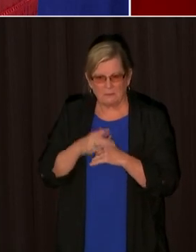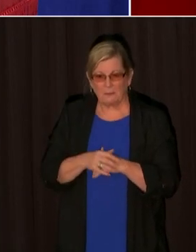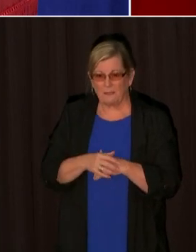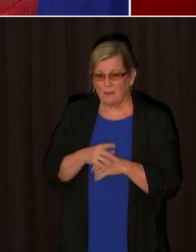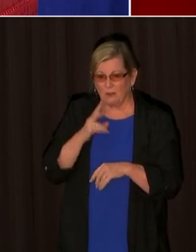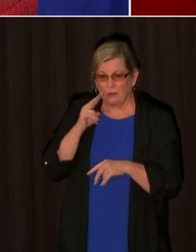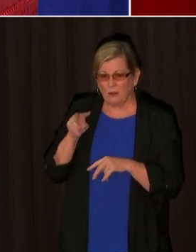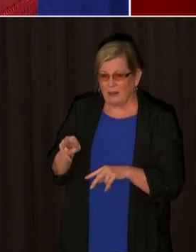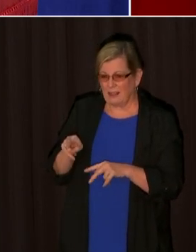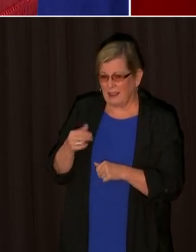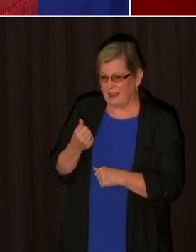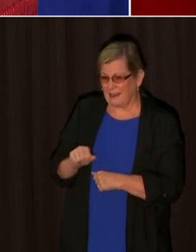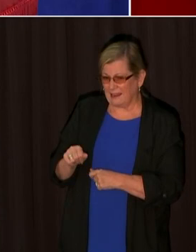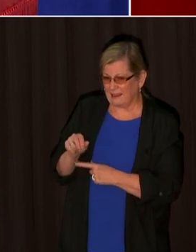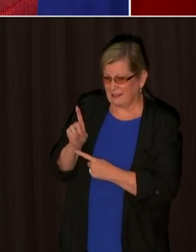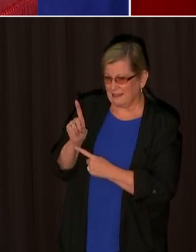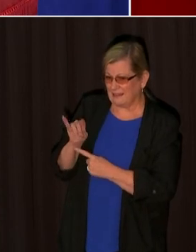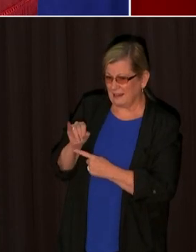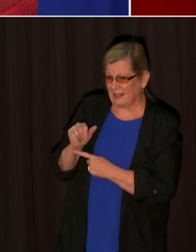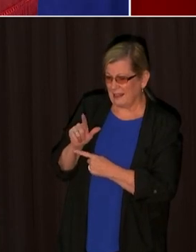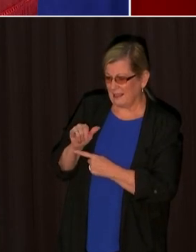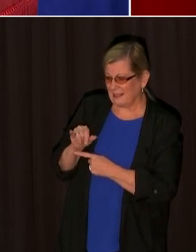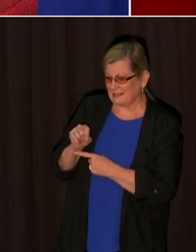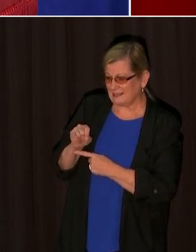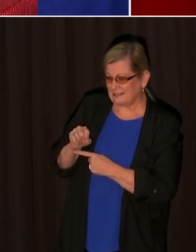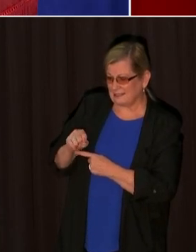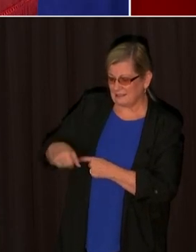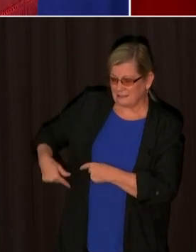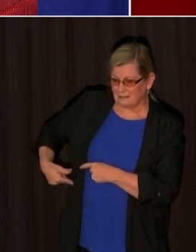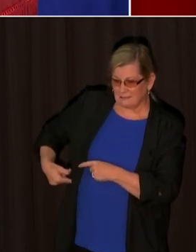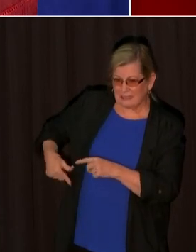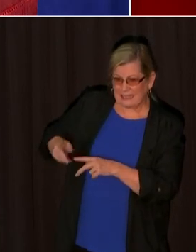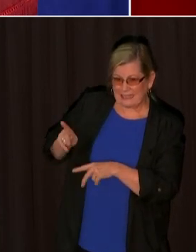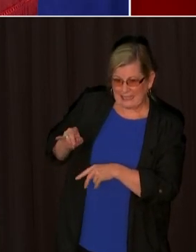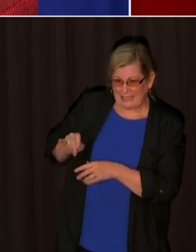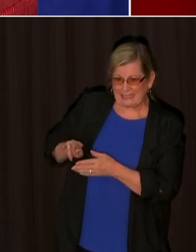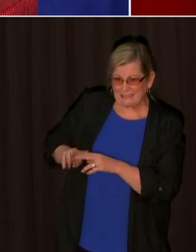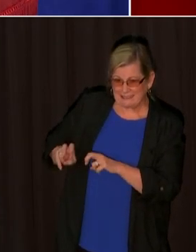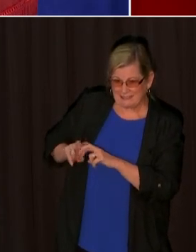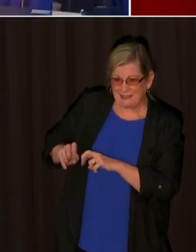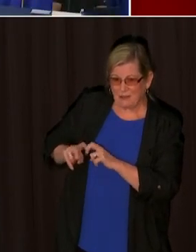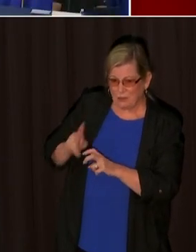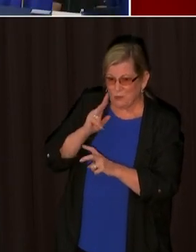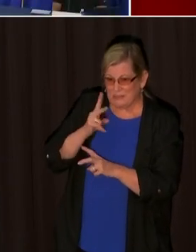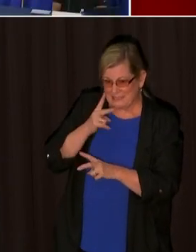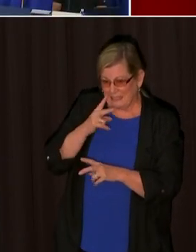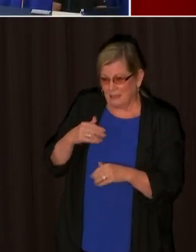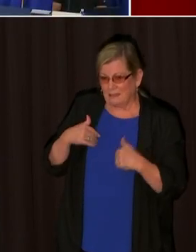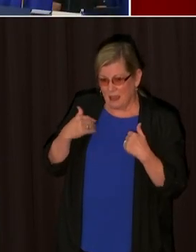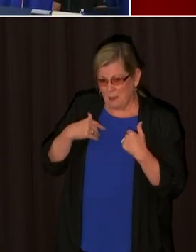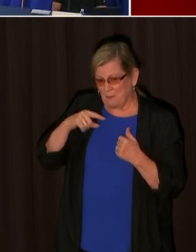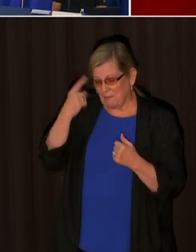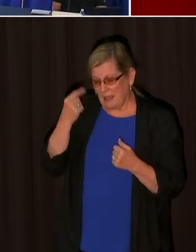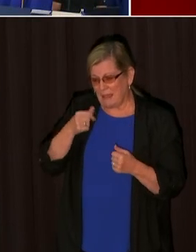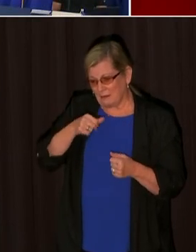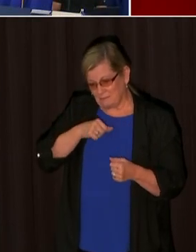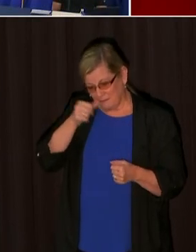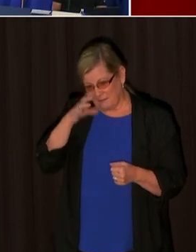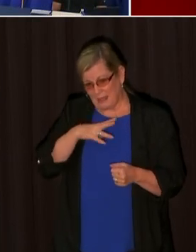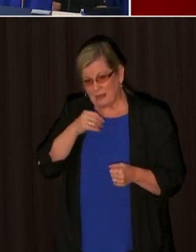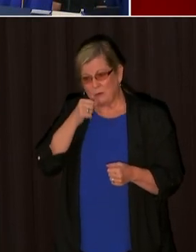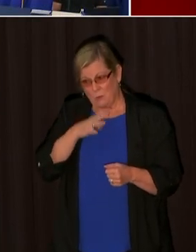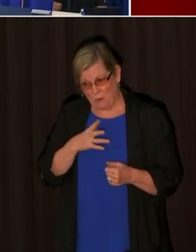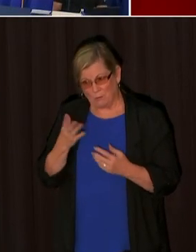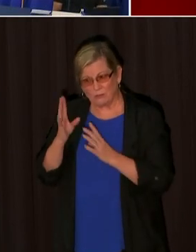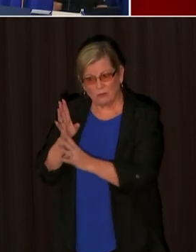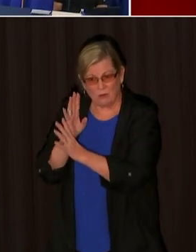If you go into any dialysis center in the city, you'll see younger African American men and women in some of those dialysis centers, and some